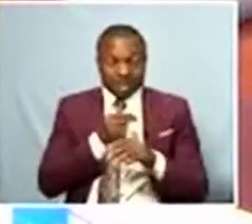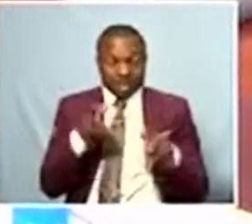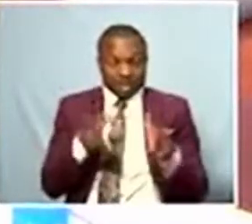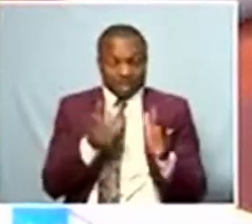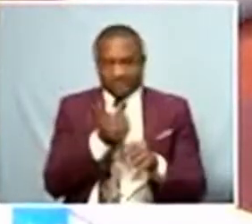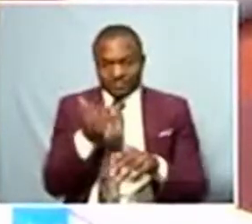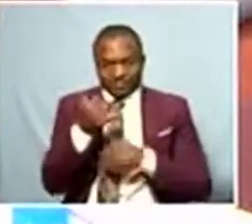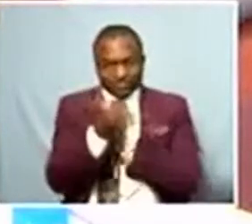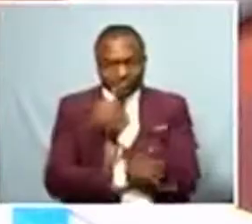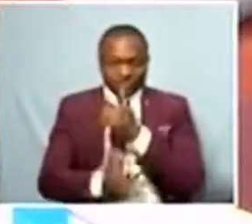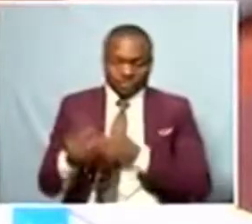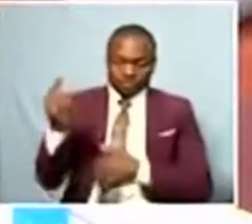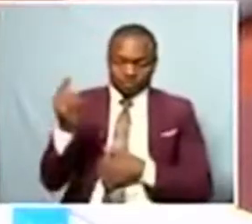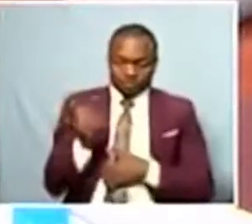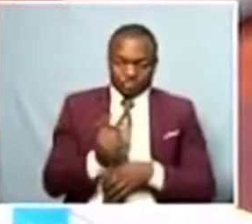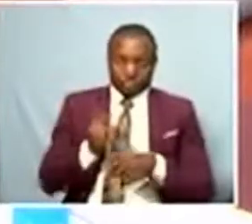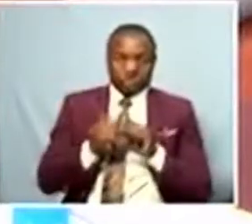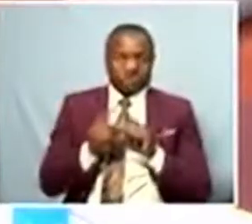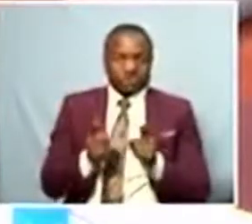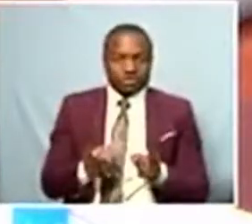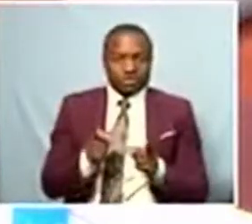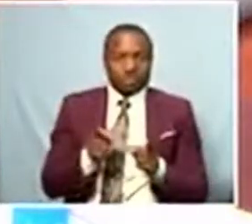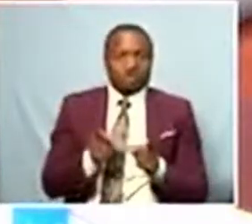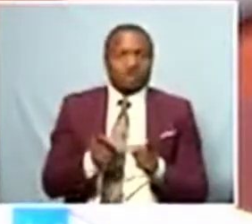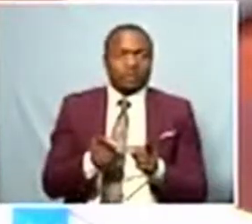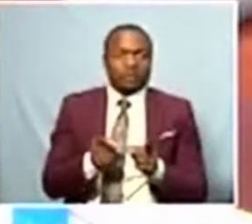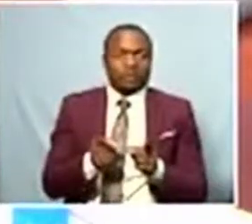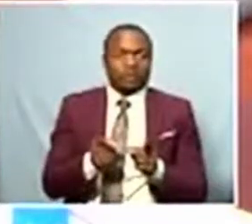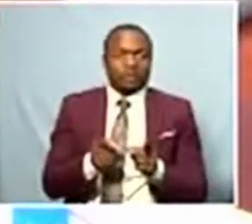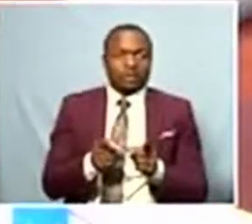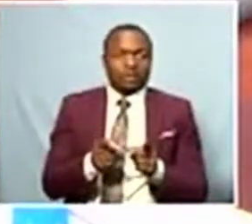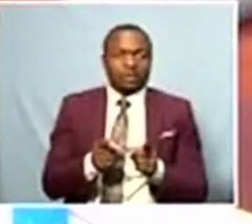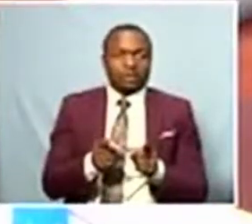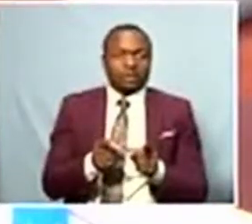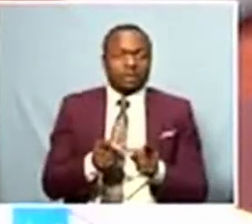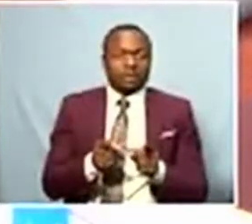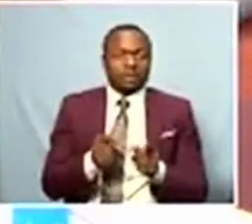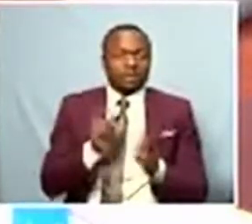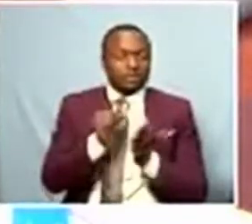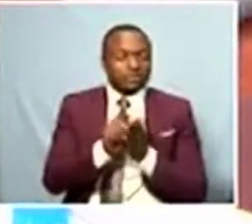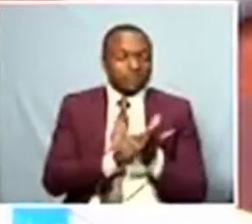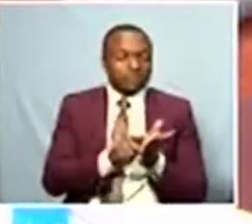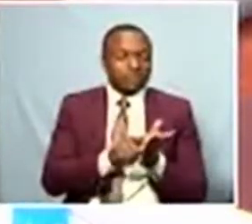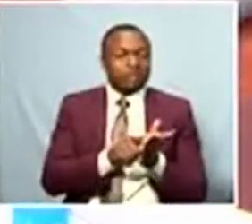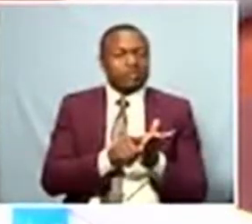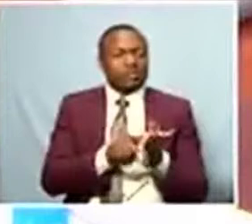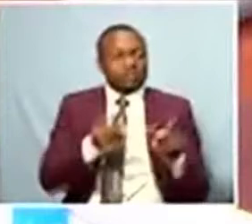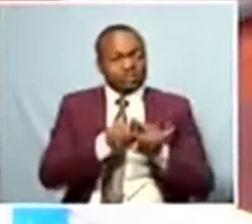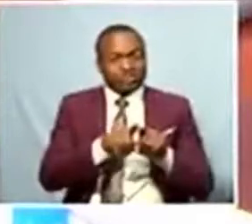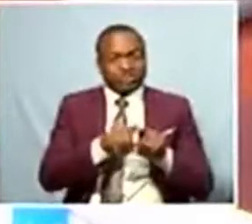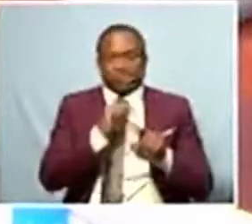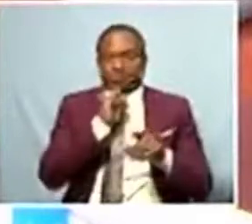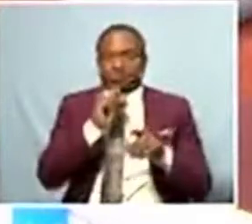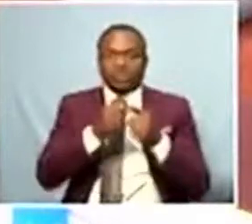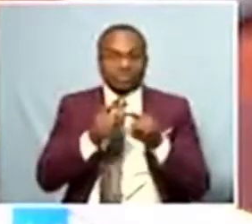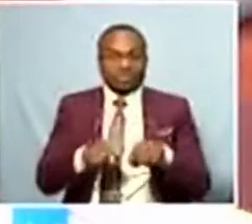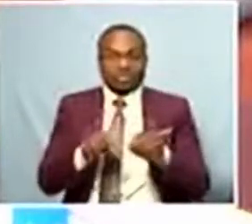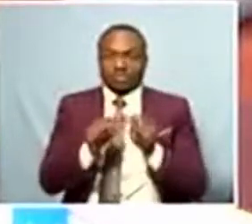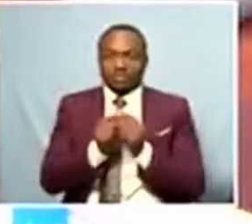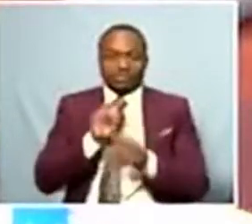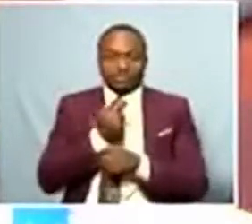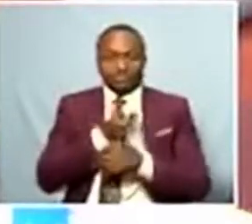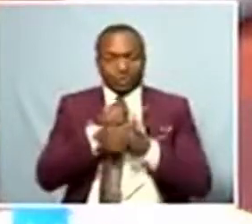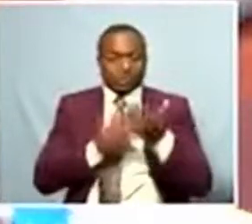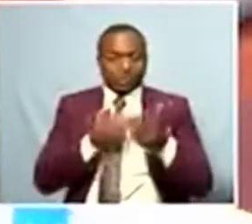other countries to come through, but then the law of reciprocity is not happening with us. What are also your views